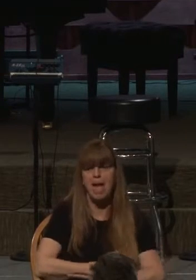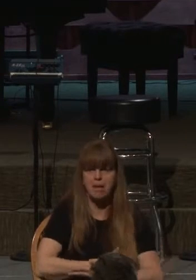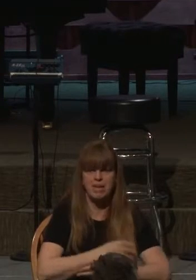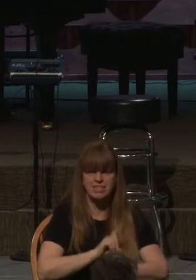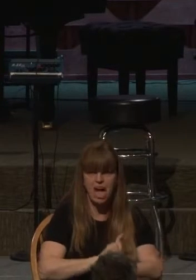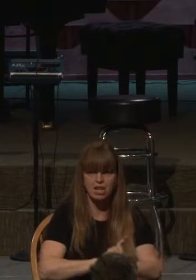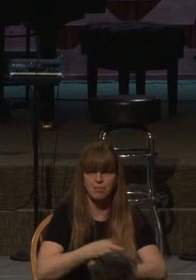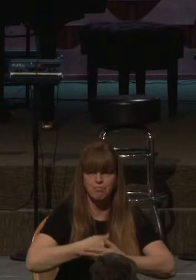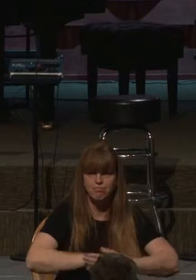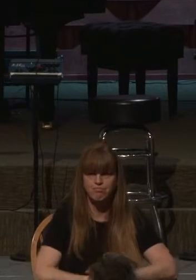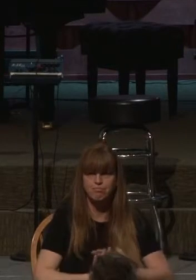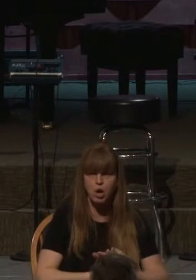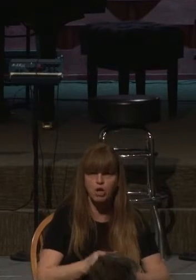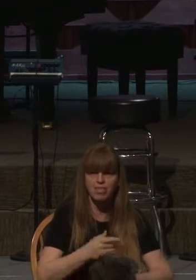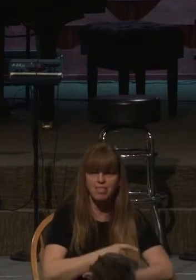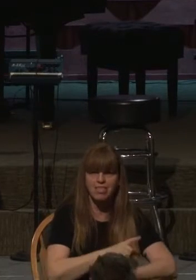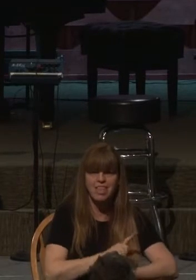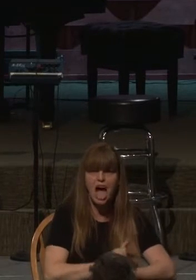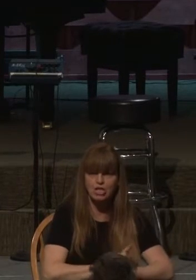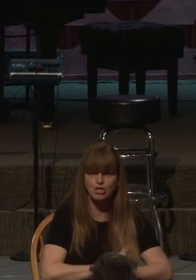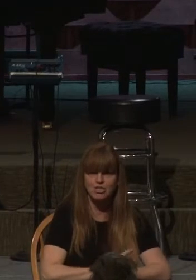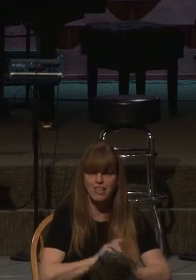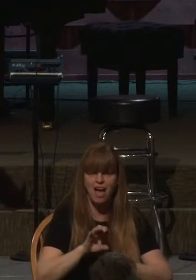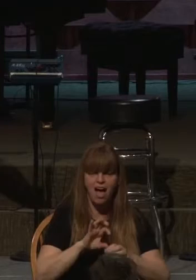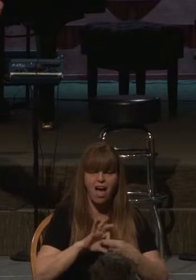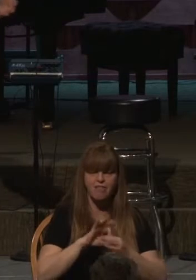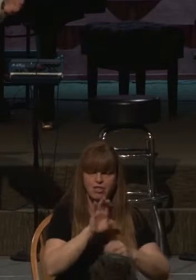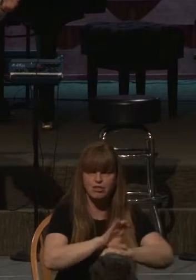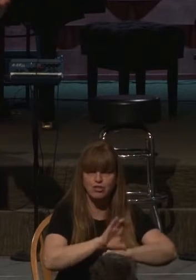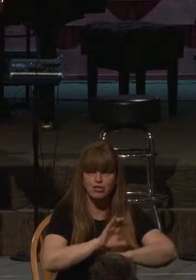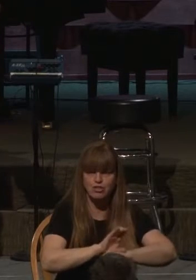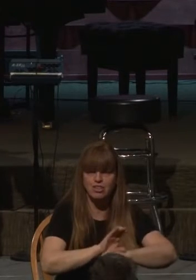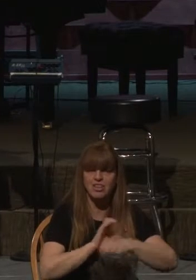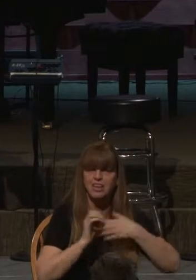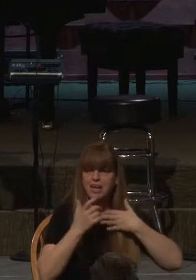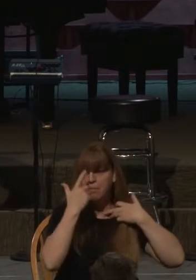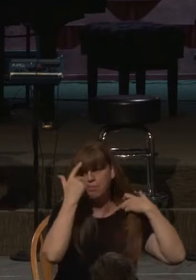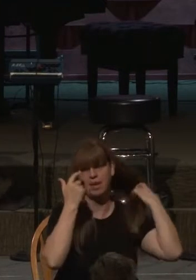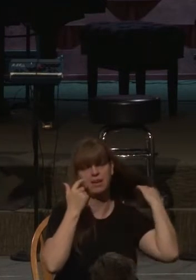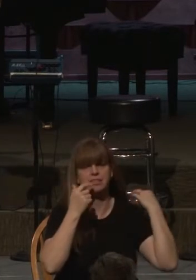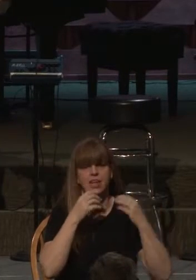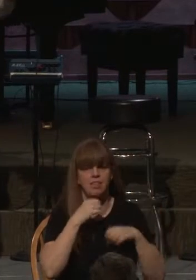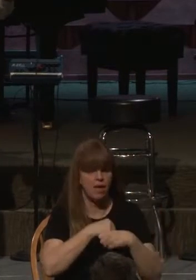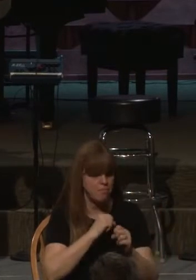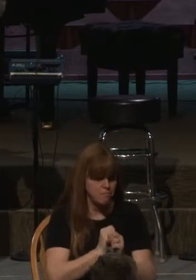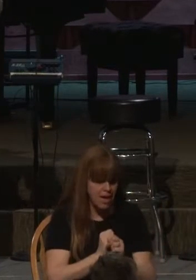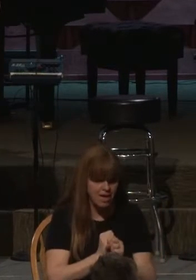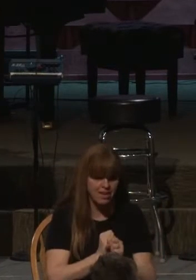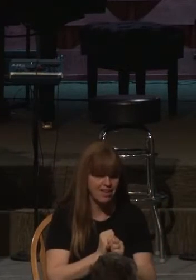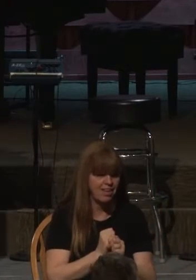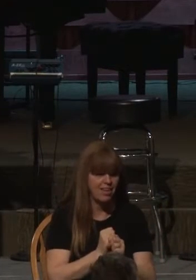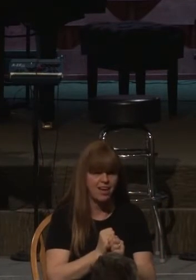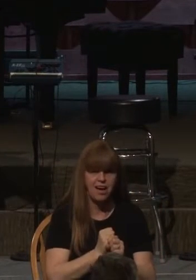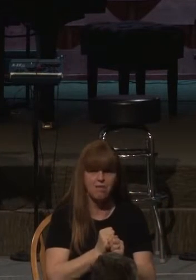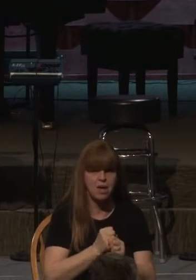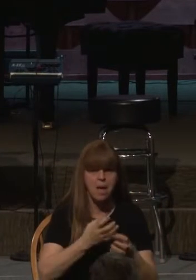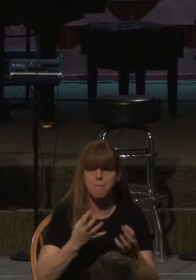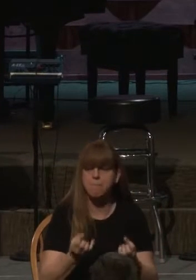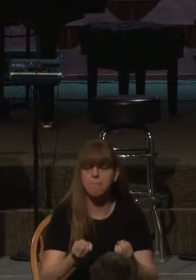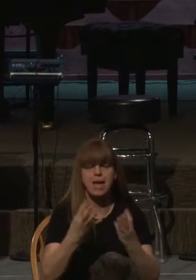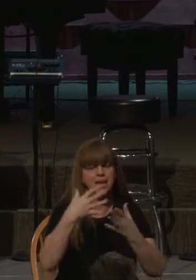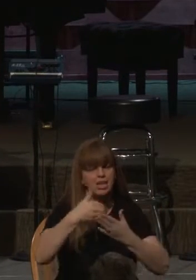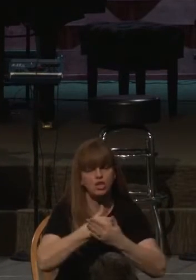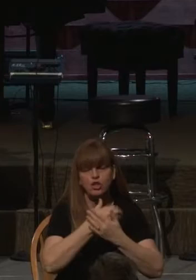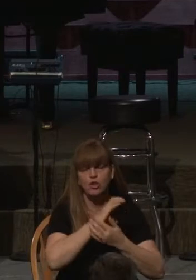because they are the ones who are there bringing forth and seeing that life come to be, leading people